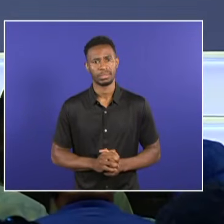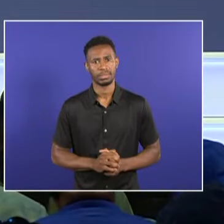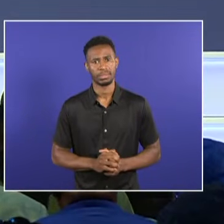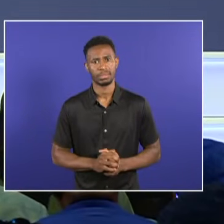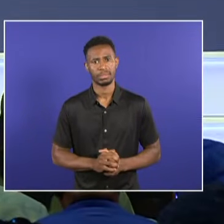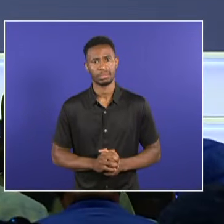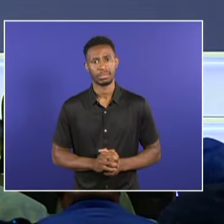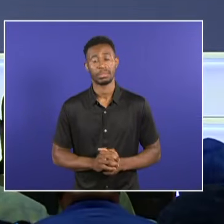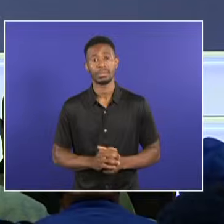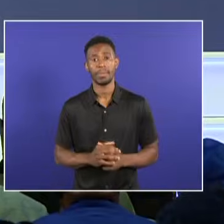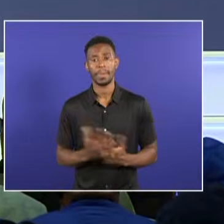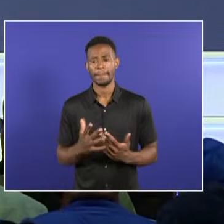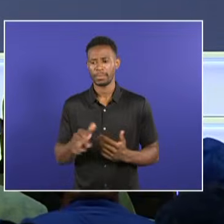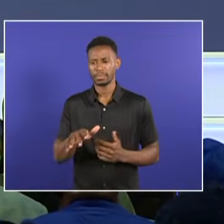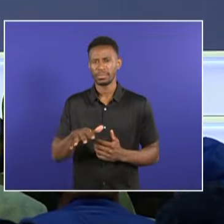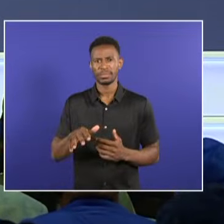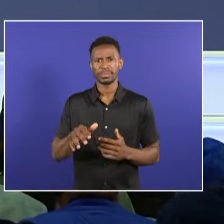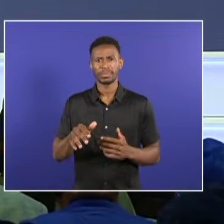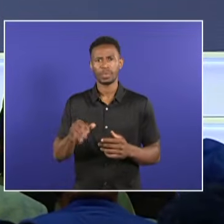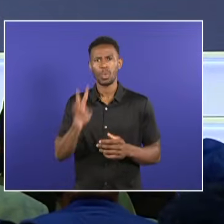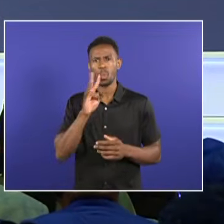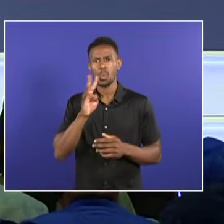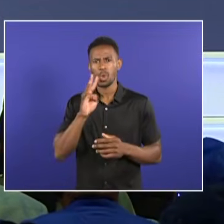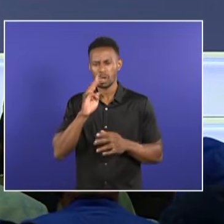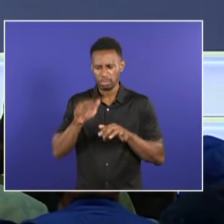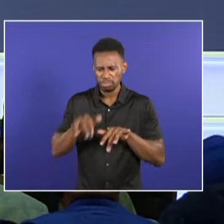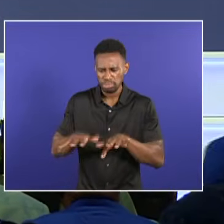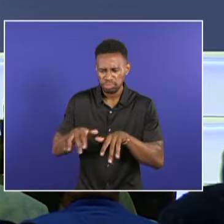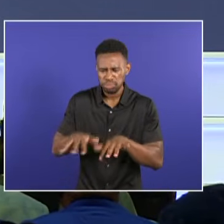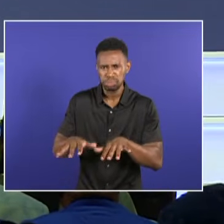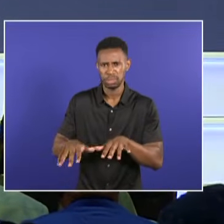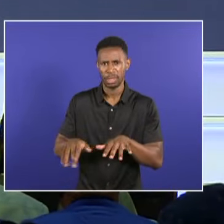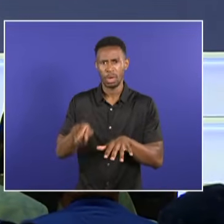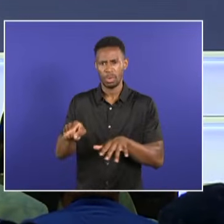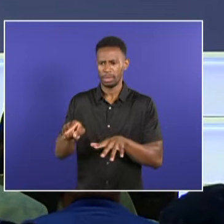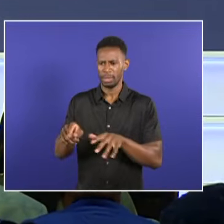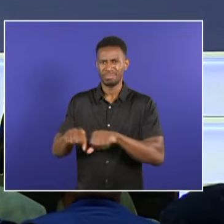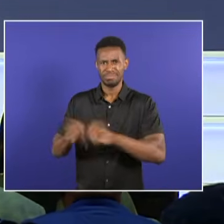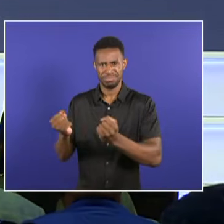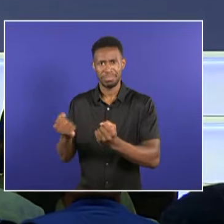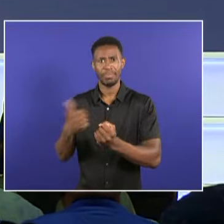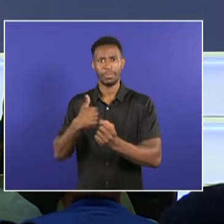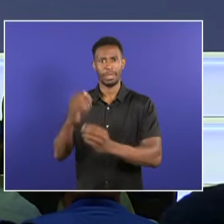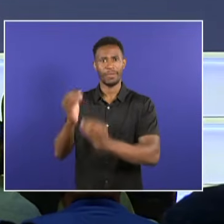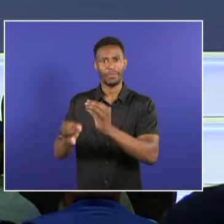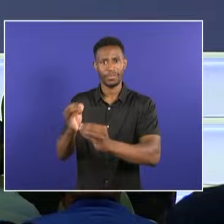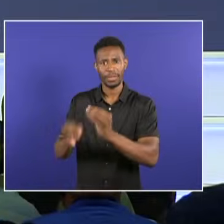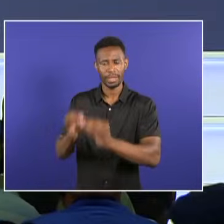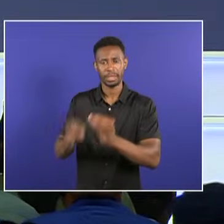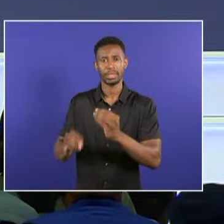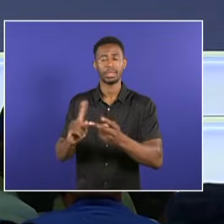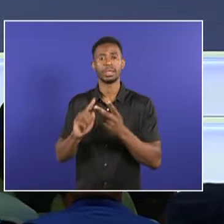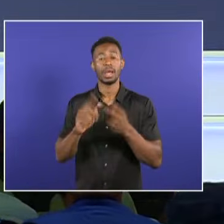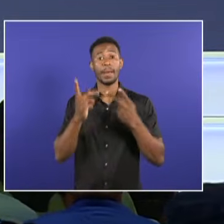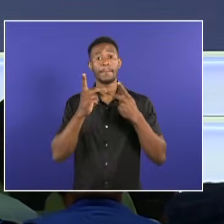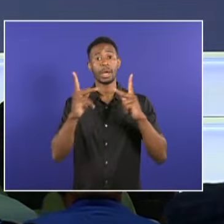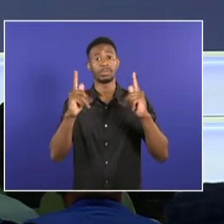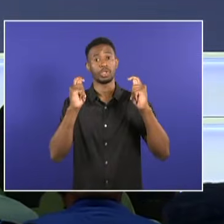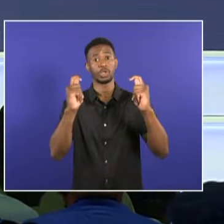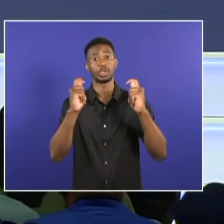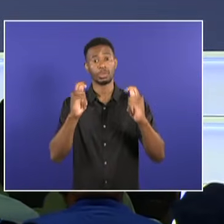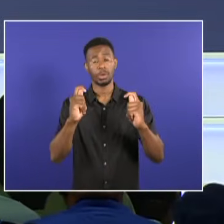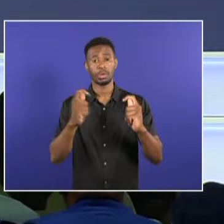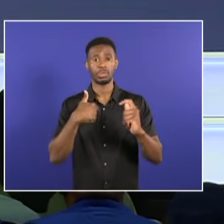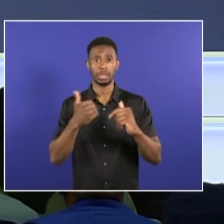We are fixing broken sewers. We built better public transport. We upgraded community sports